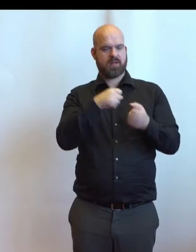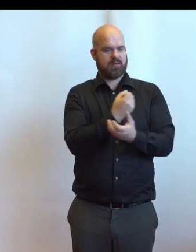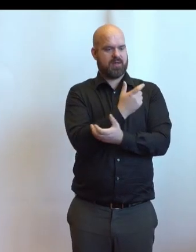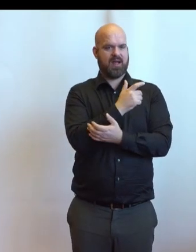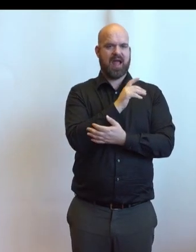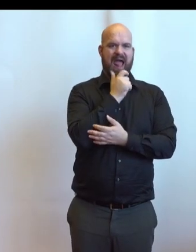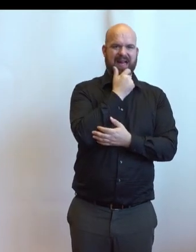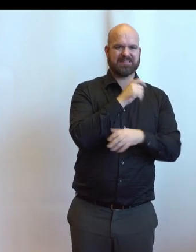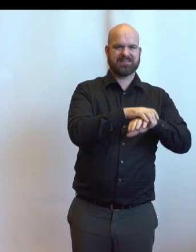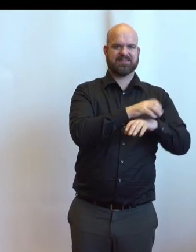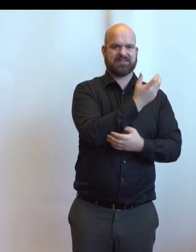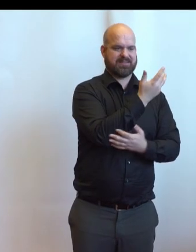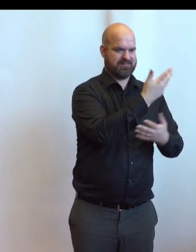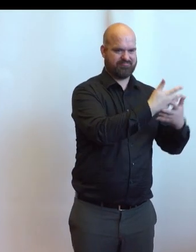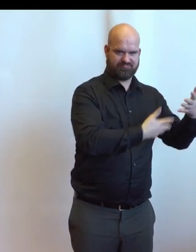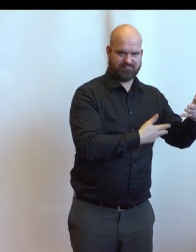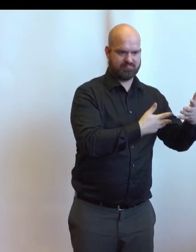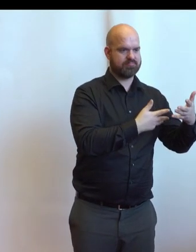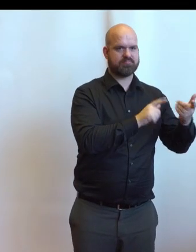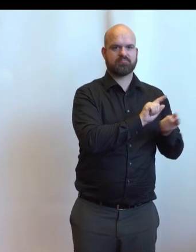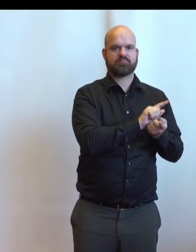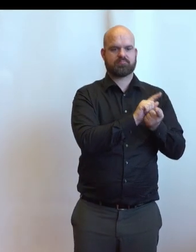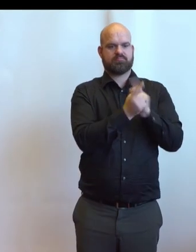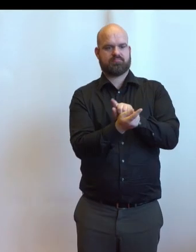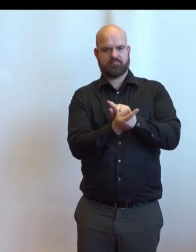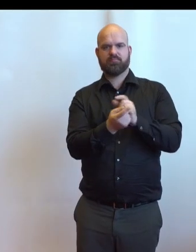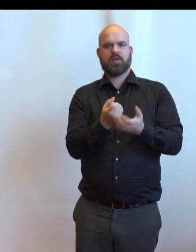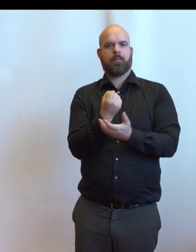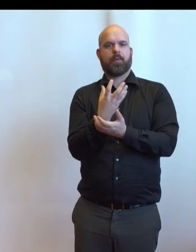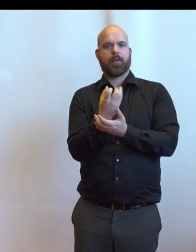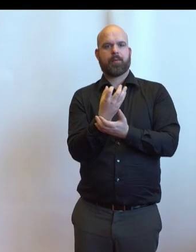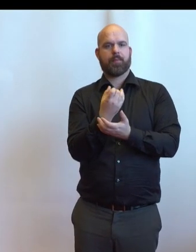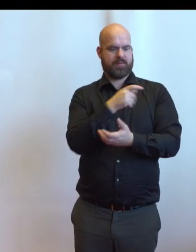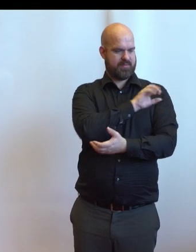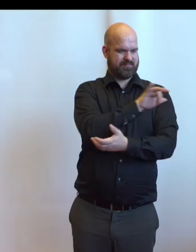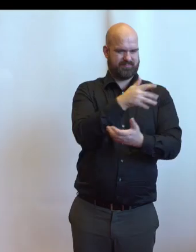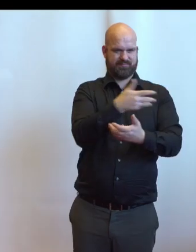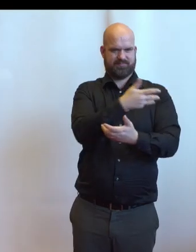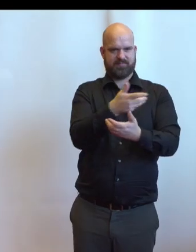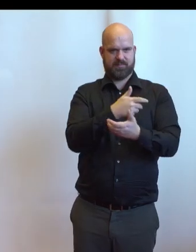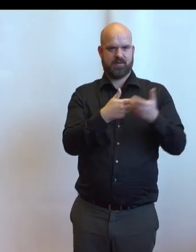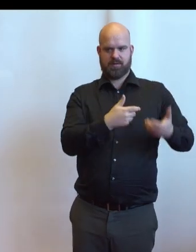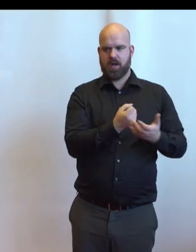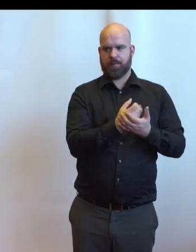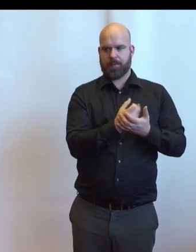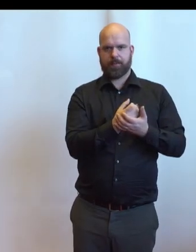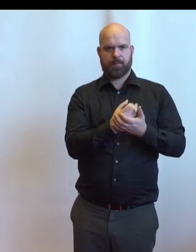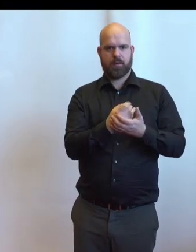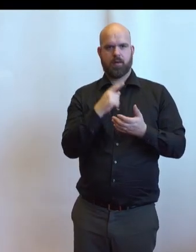character recognition. Analyzing the scene. I think it is a book on a table. On deeper analysis, it is God's own kitchen